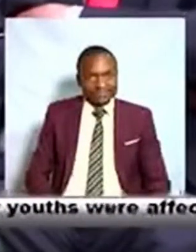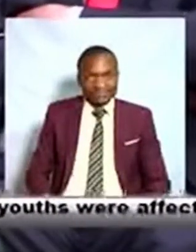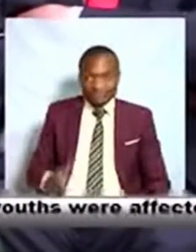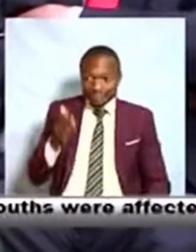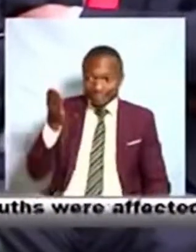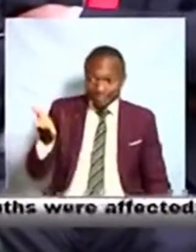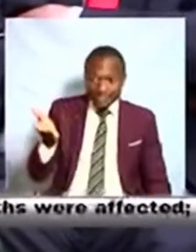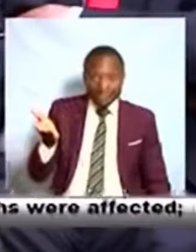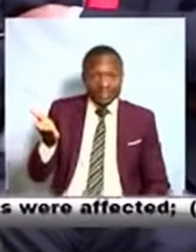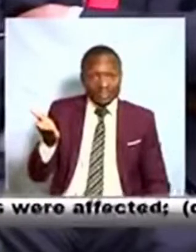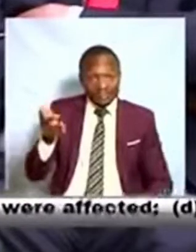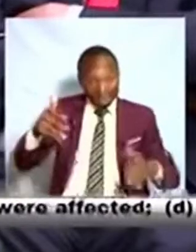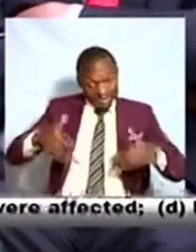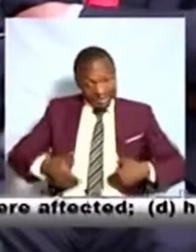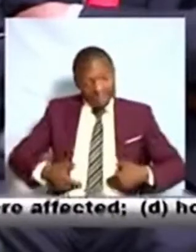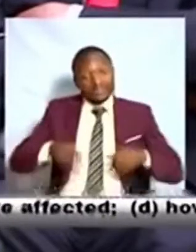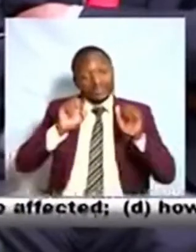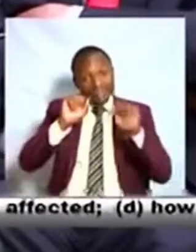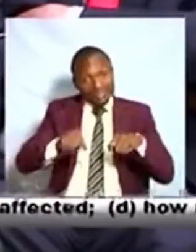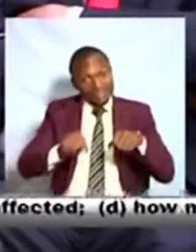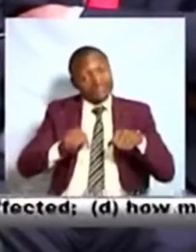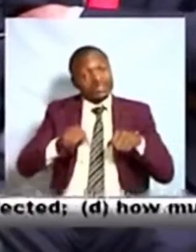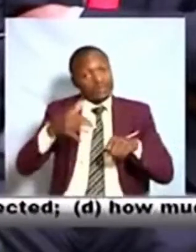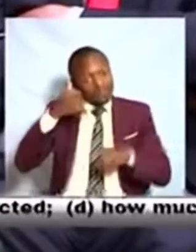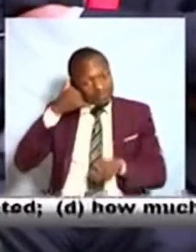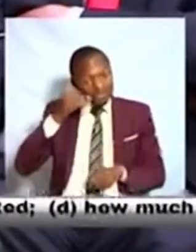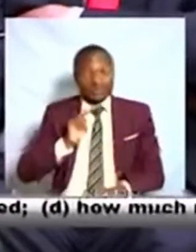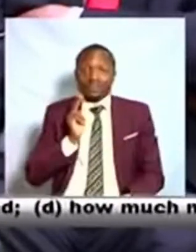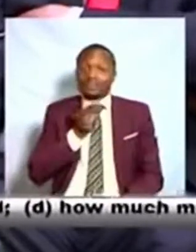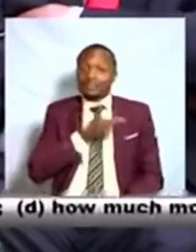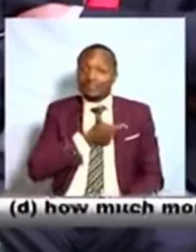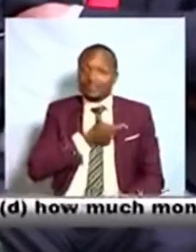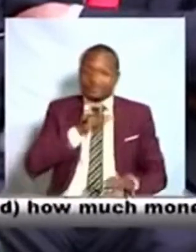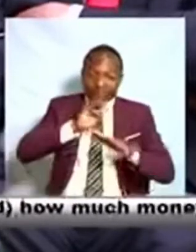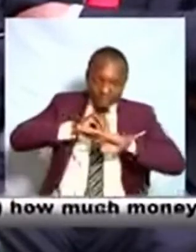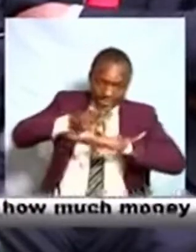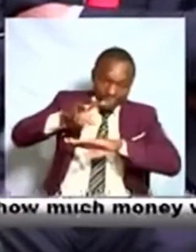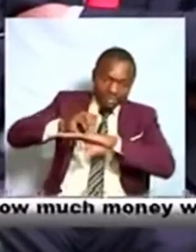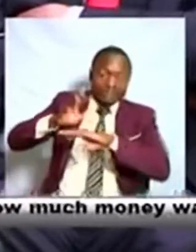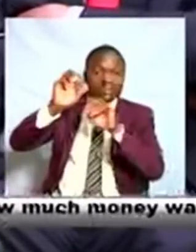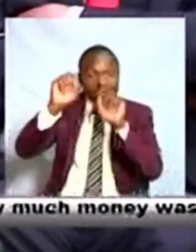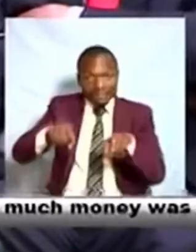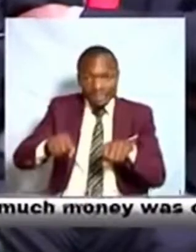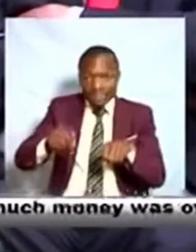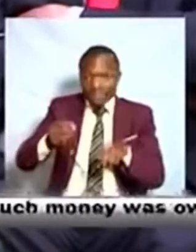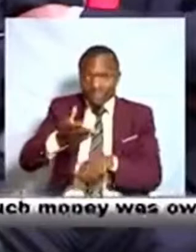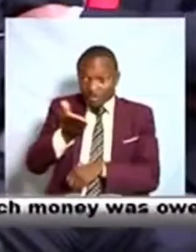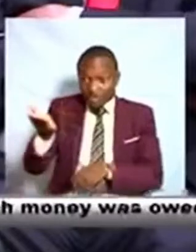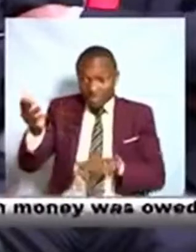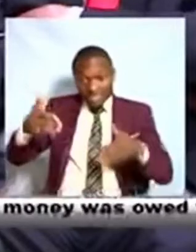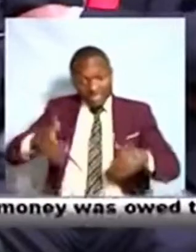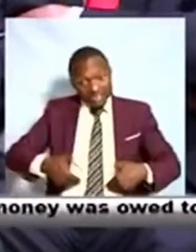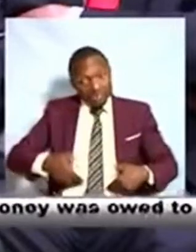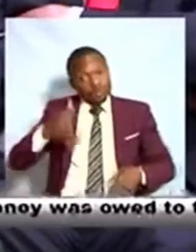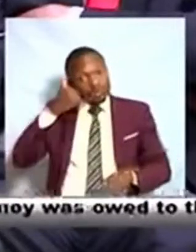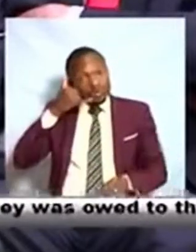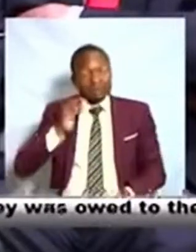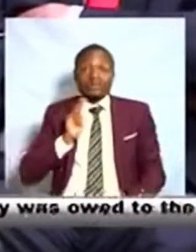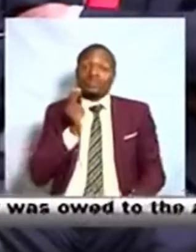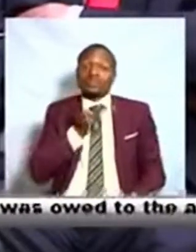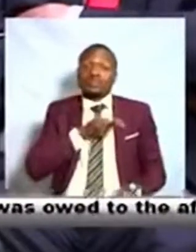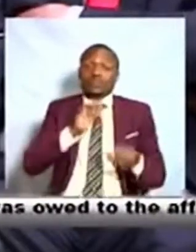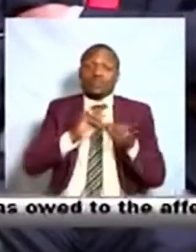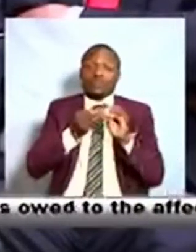that affected individual would be able to contact us. So the advice is that let that intern contact us. From the numbers